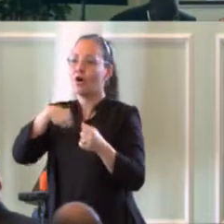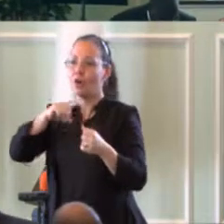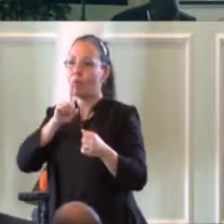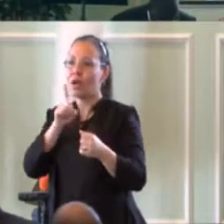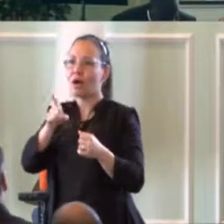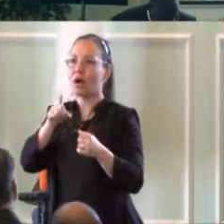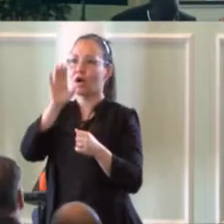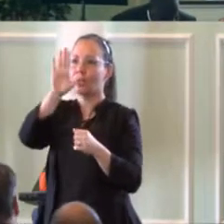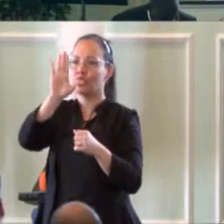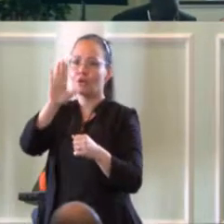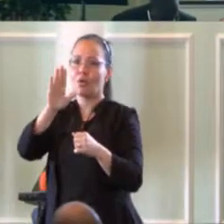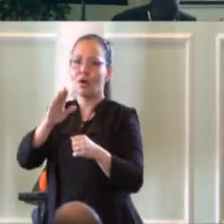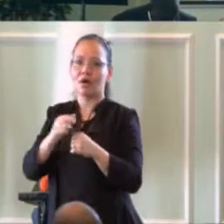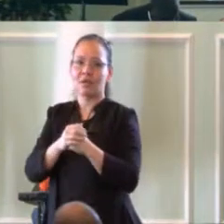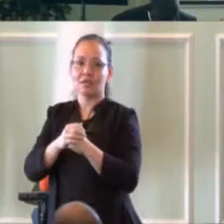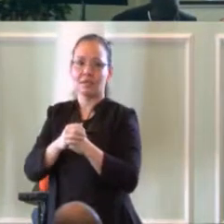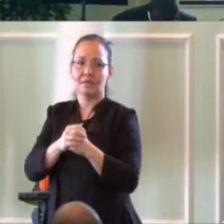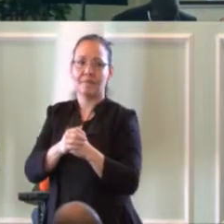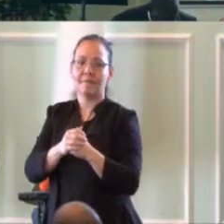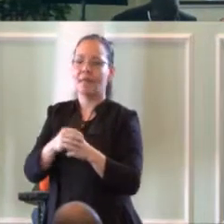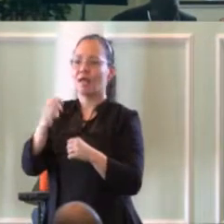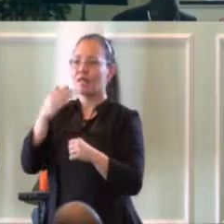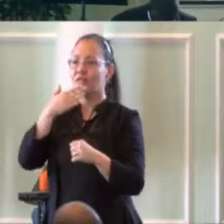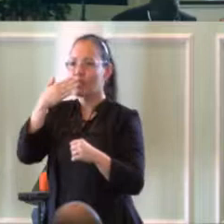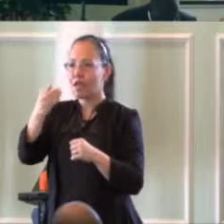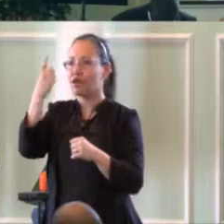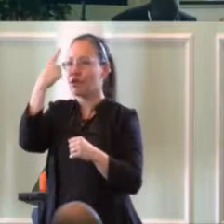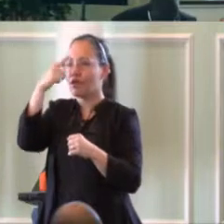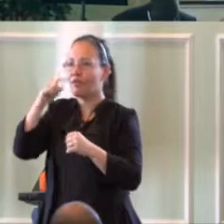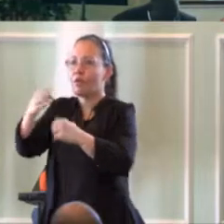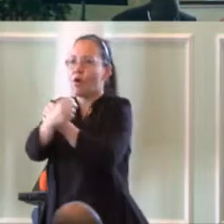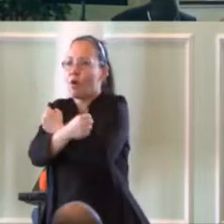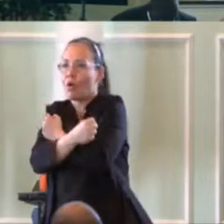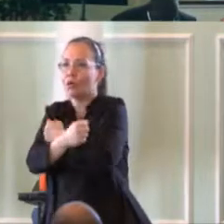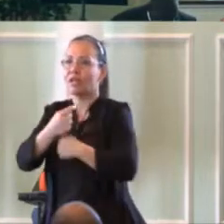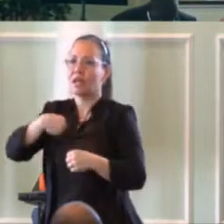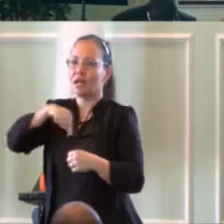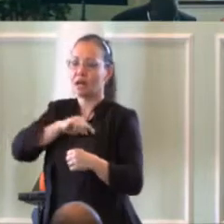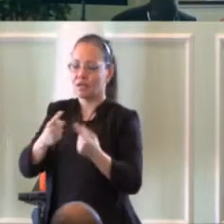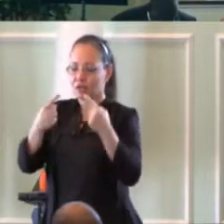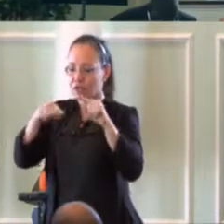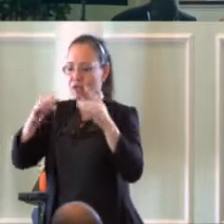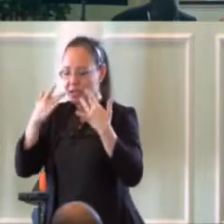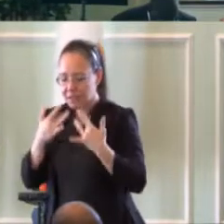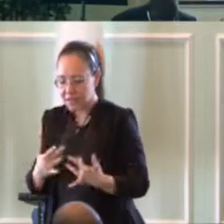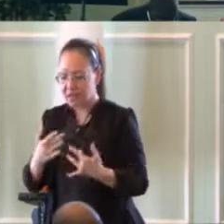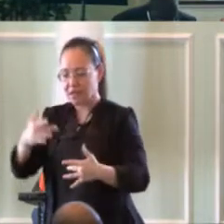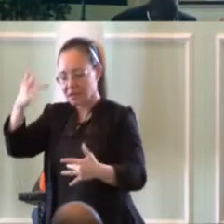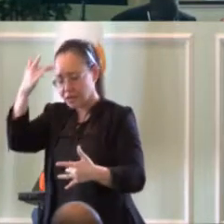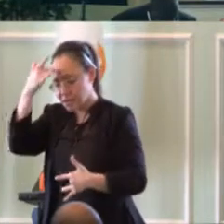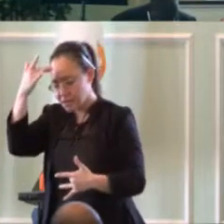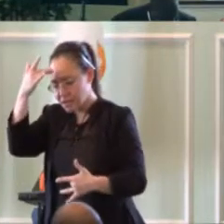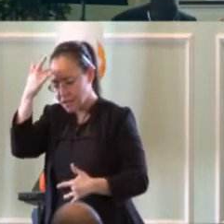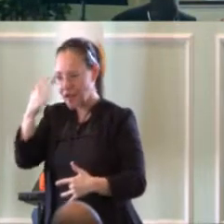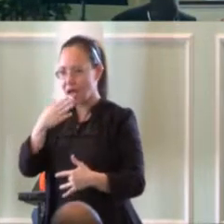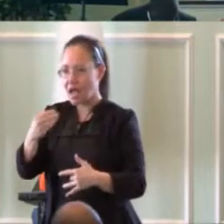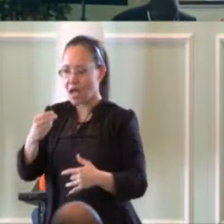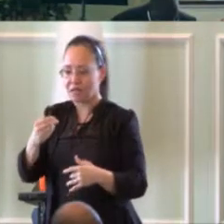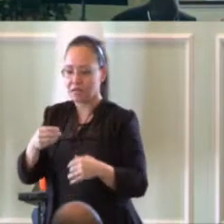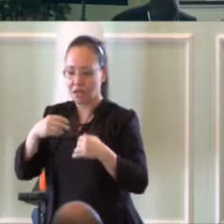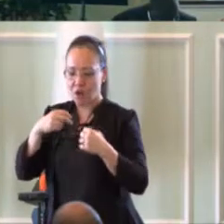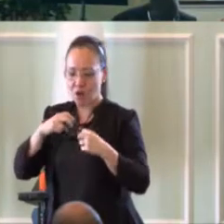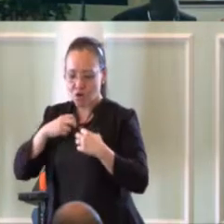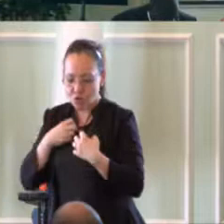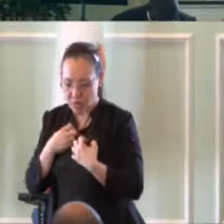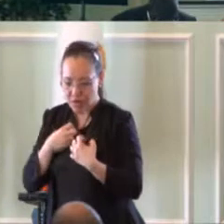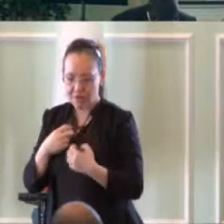beloved. Thank you for embracing us during times of sadness, illness, and loss,